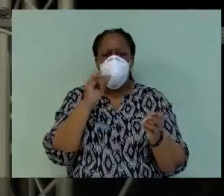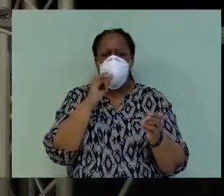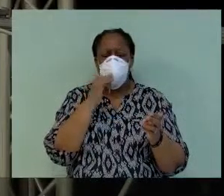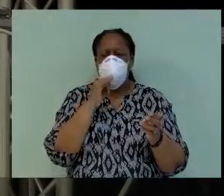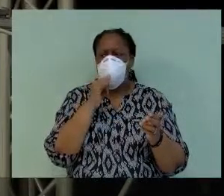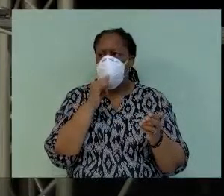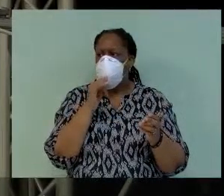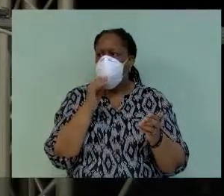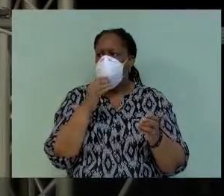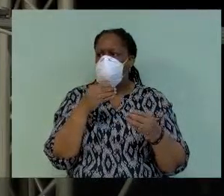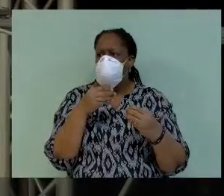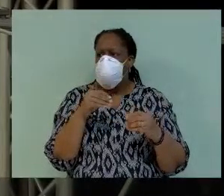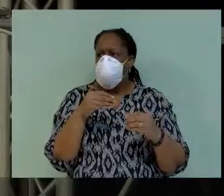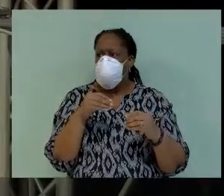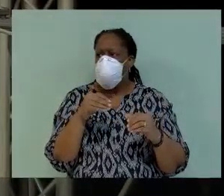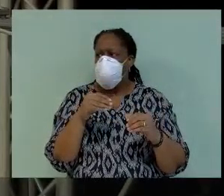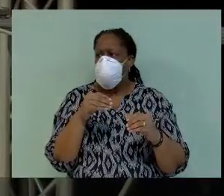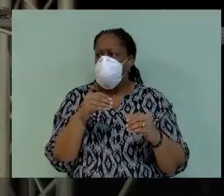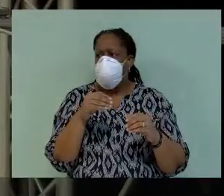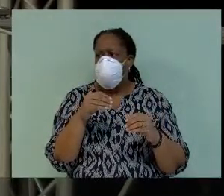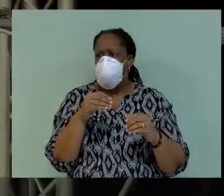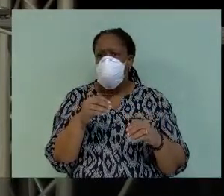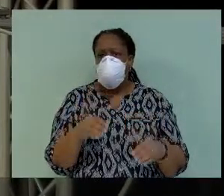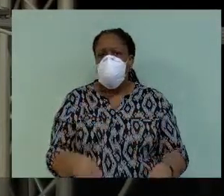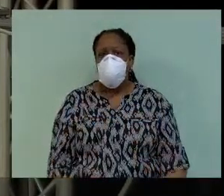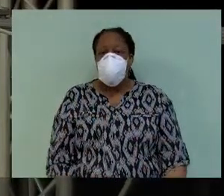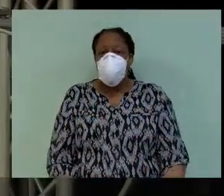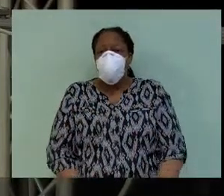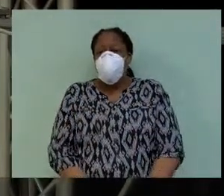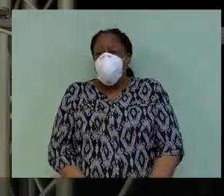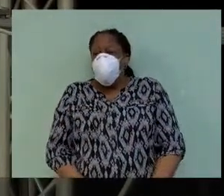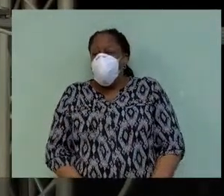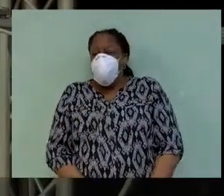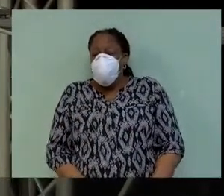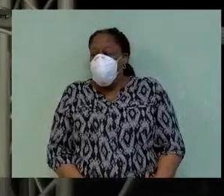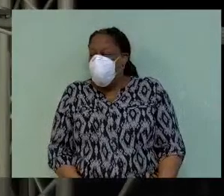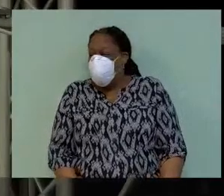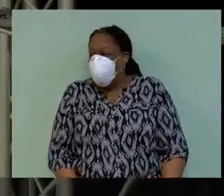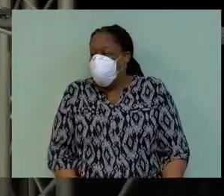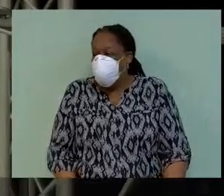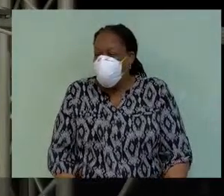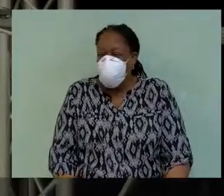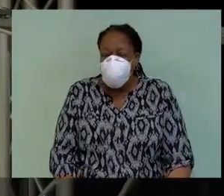to reopen. I can answer that is not the same spirit, but